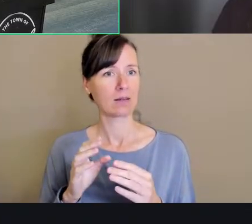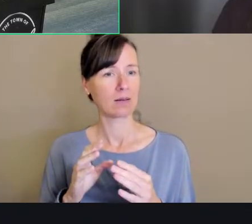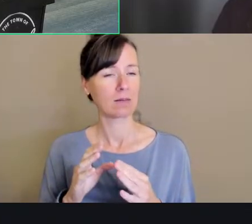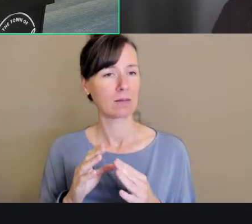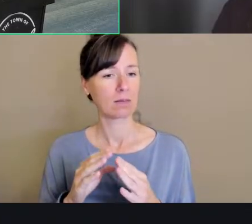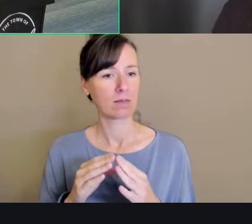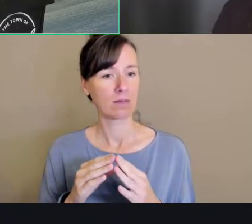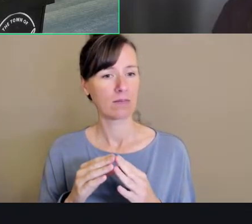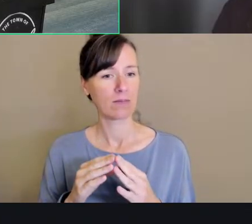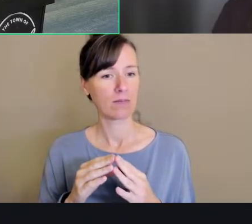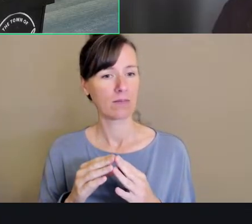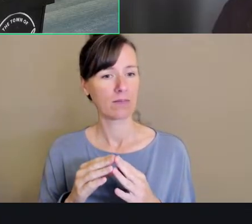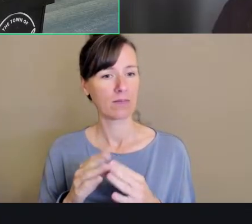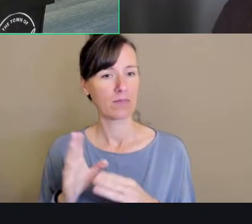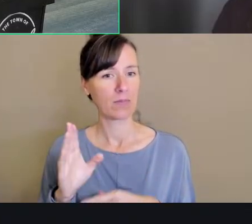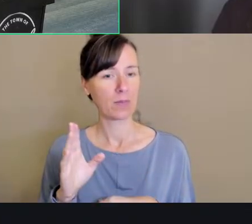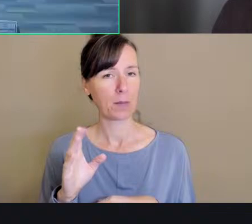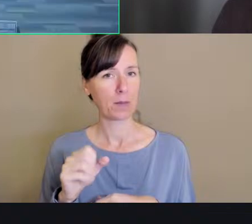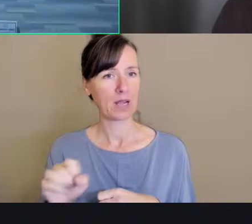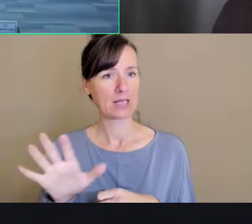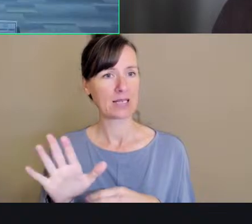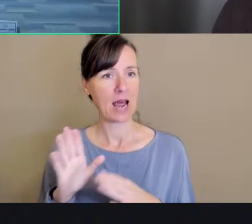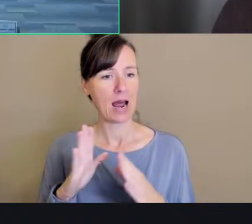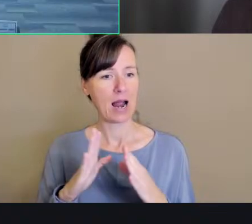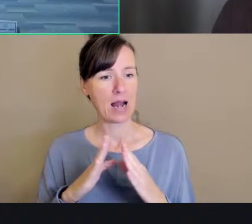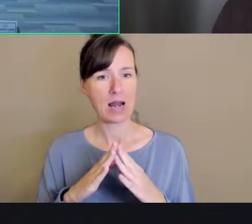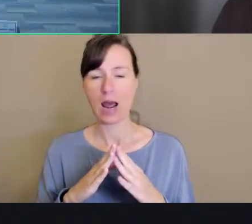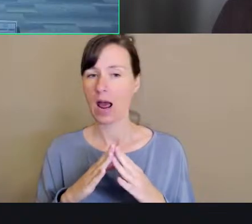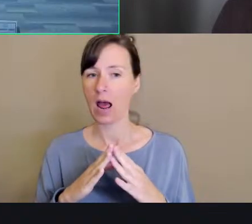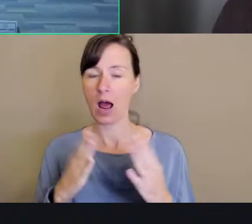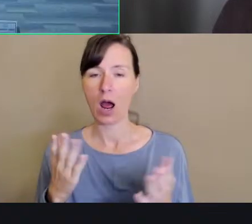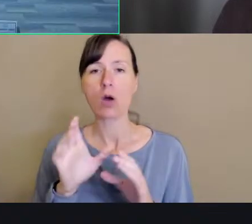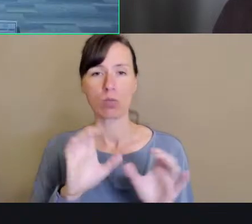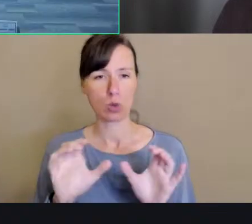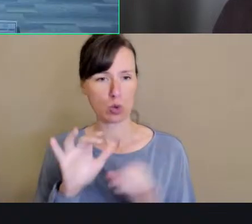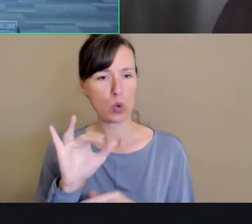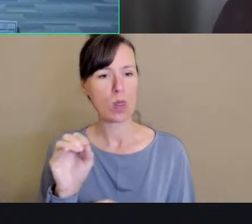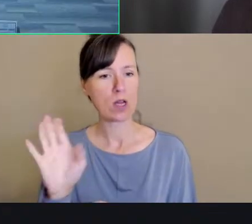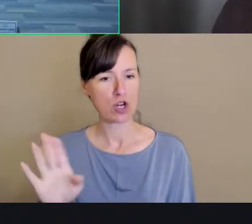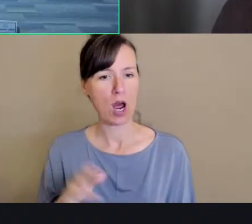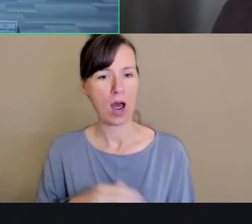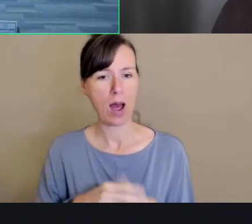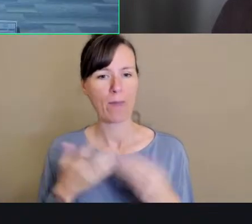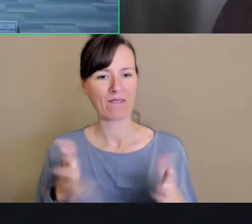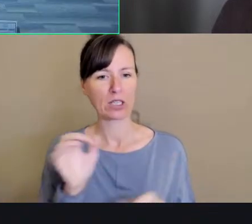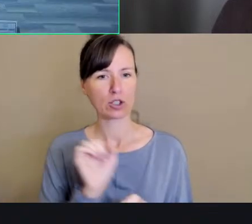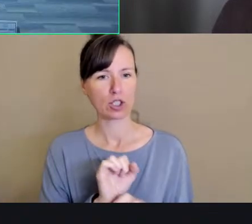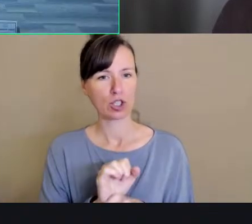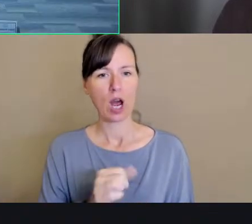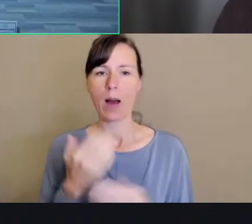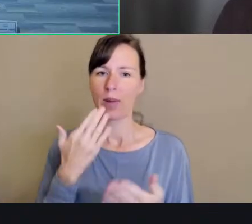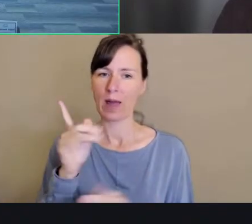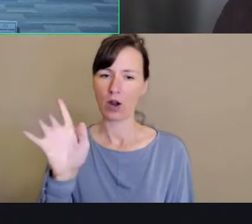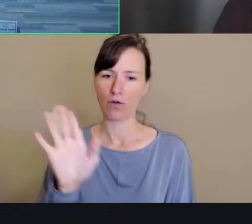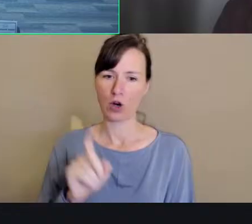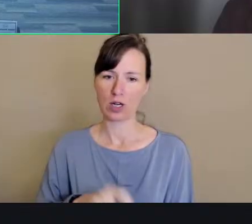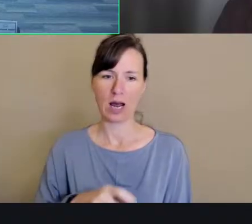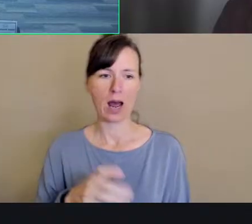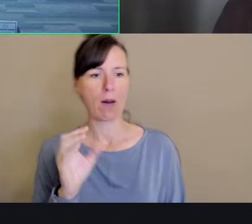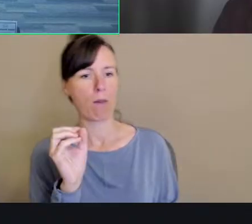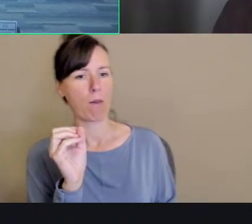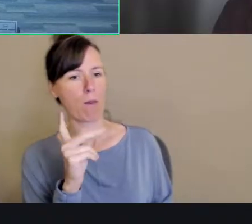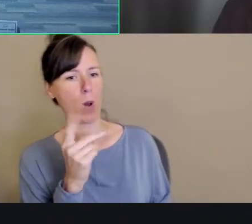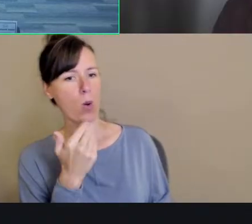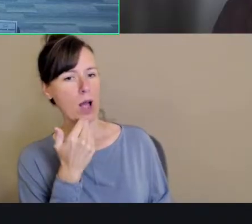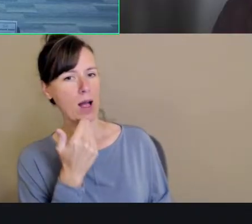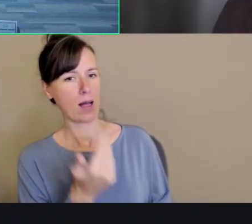All right, Council and all. Thank you for that. Okay. Thank you, Mr. Ward. We will see